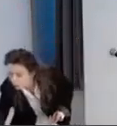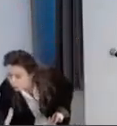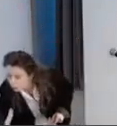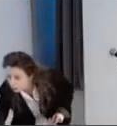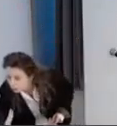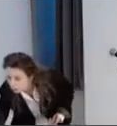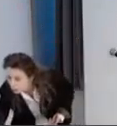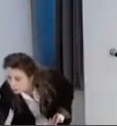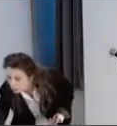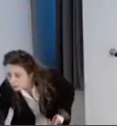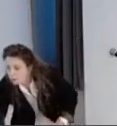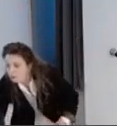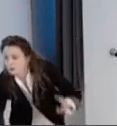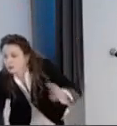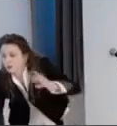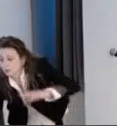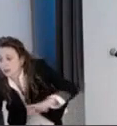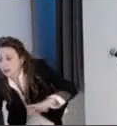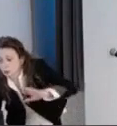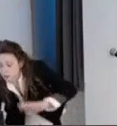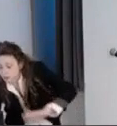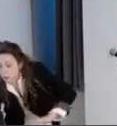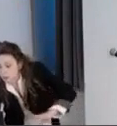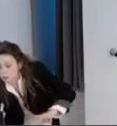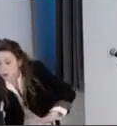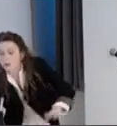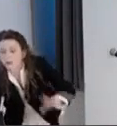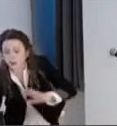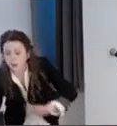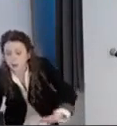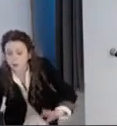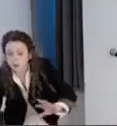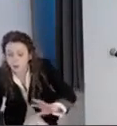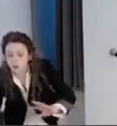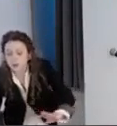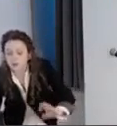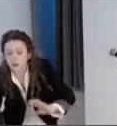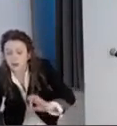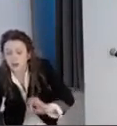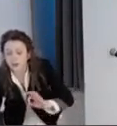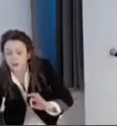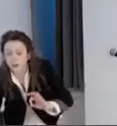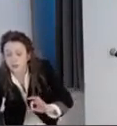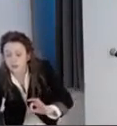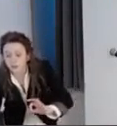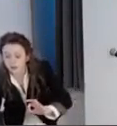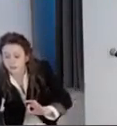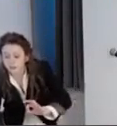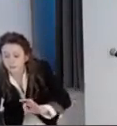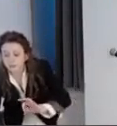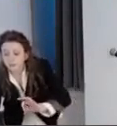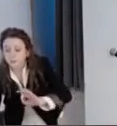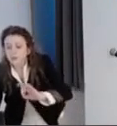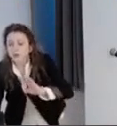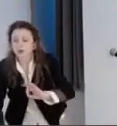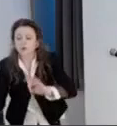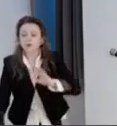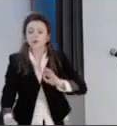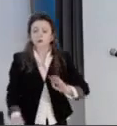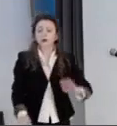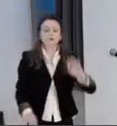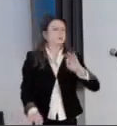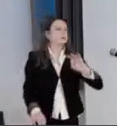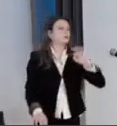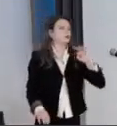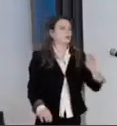first alternative being failure to appreciate it under descriptions such as being carefully designed by man,